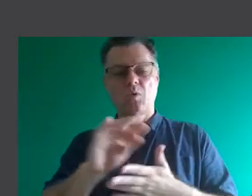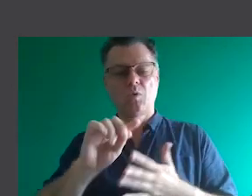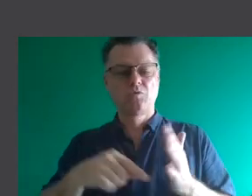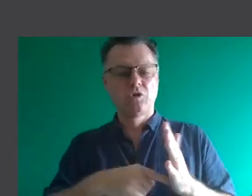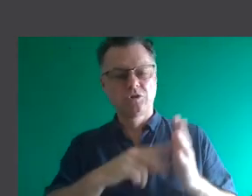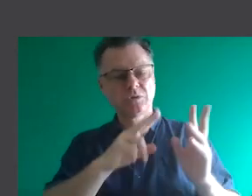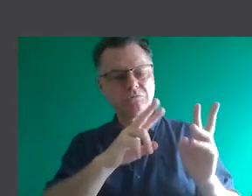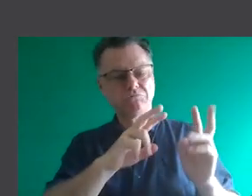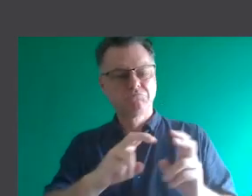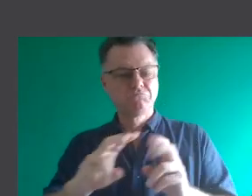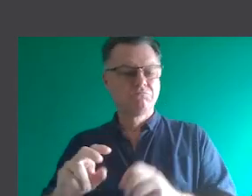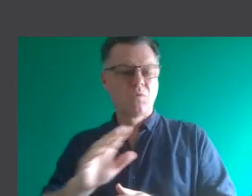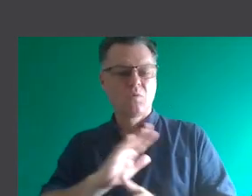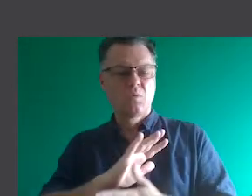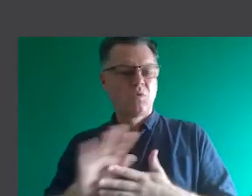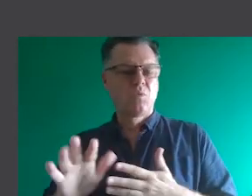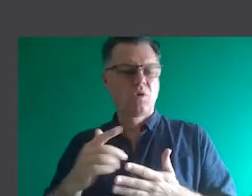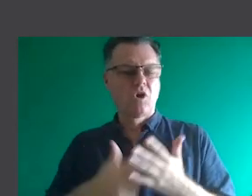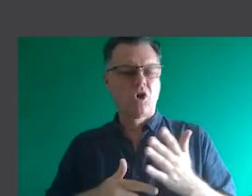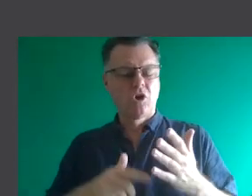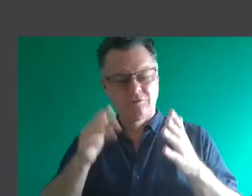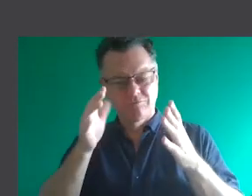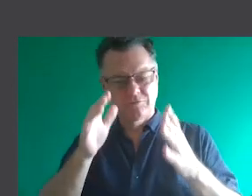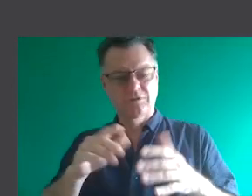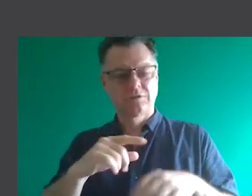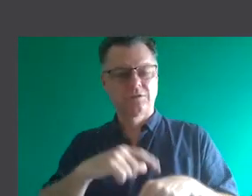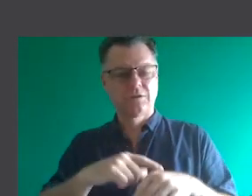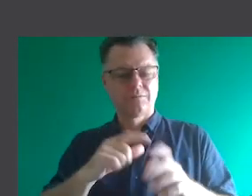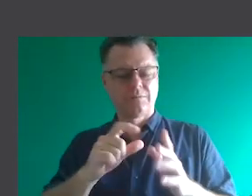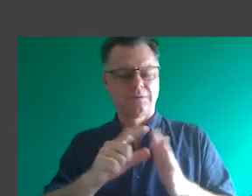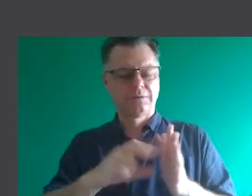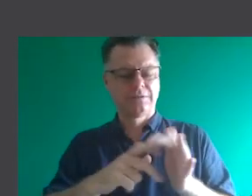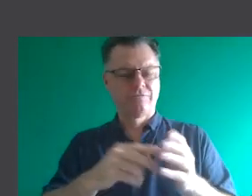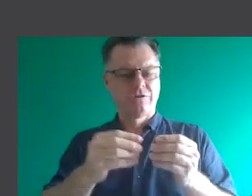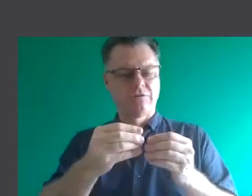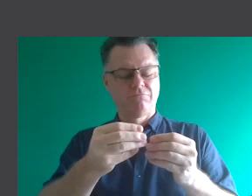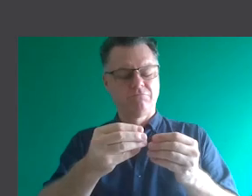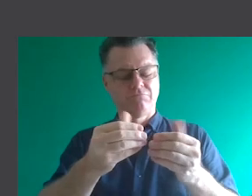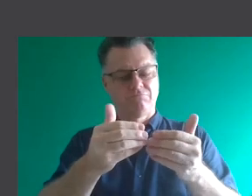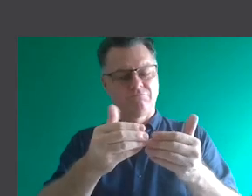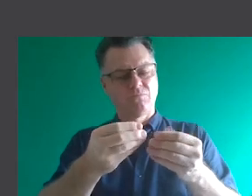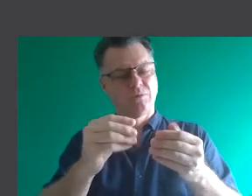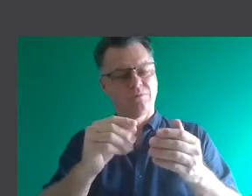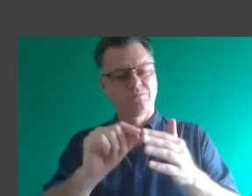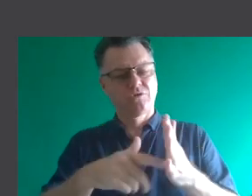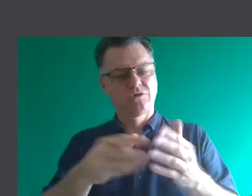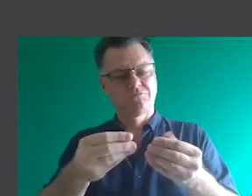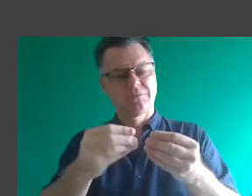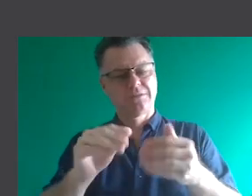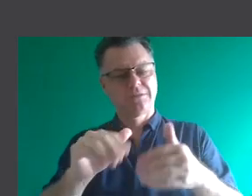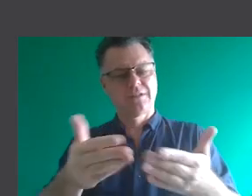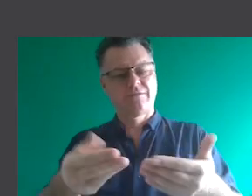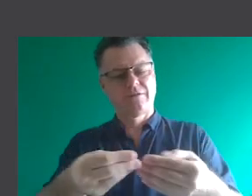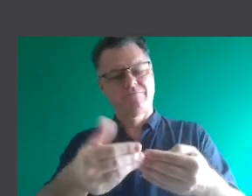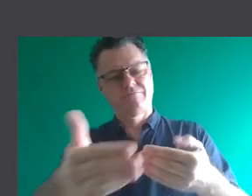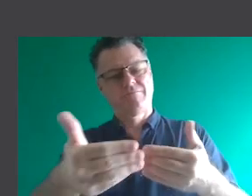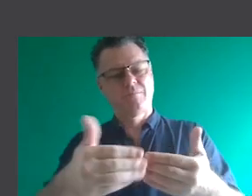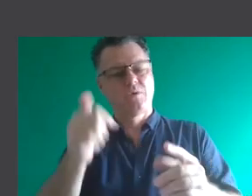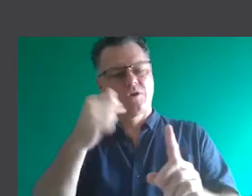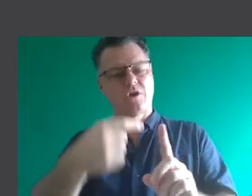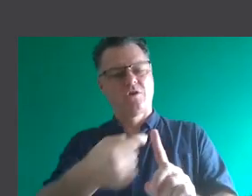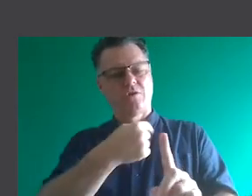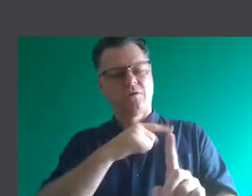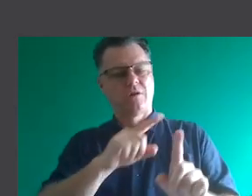every aspect of project infrastructure projects. We focused specifically on delivery, but we are alive to the risks that